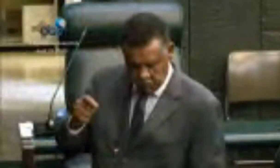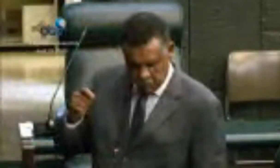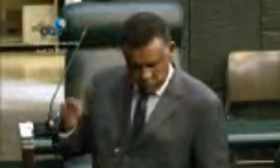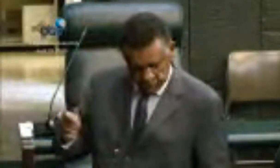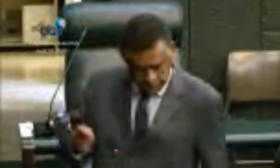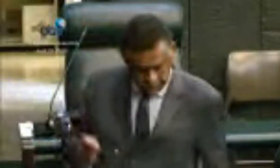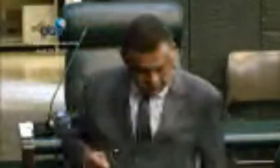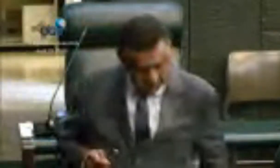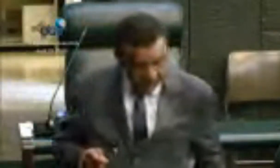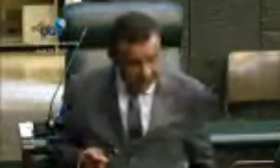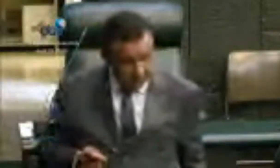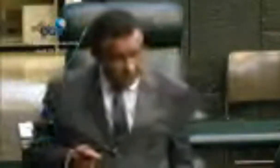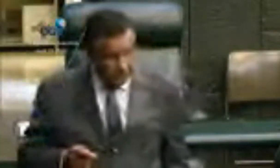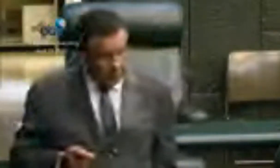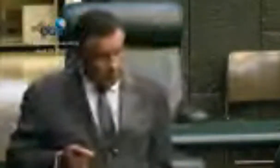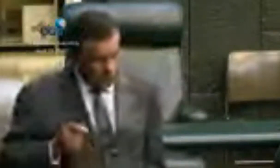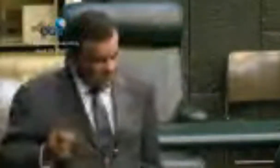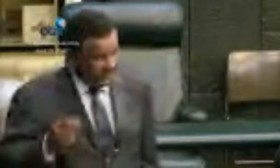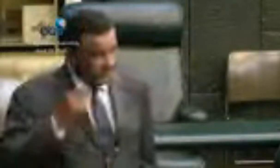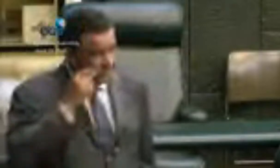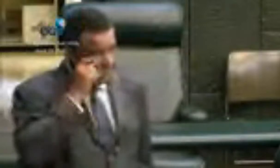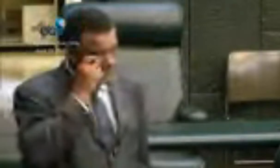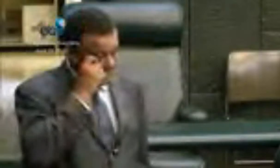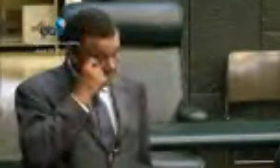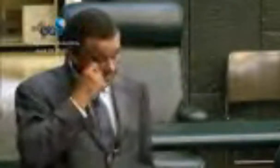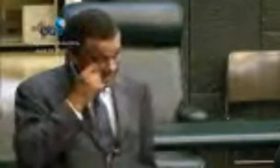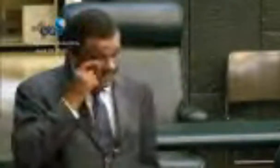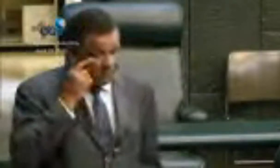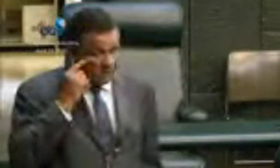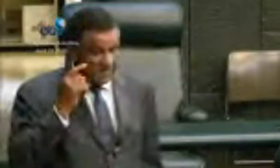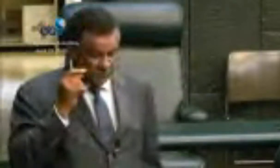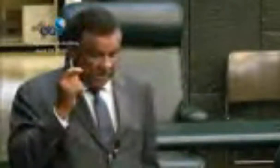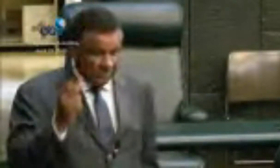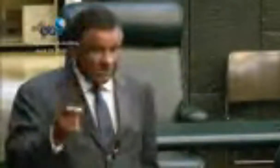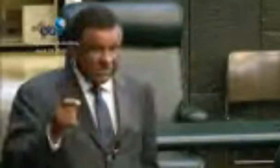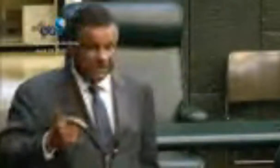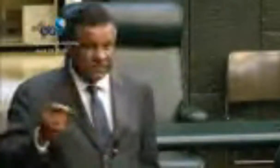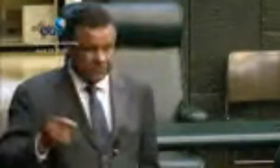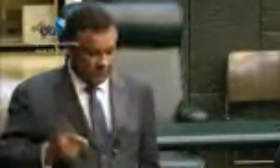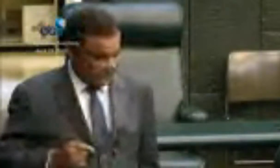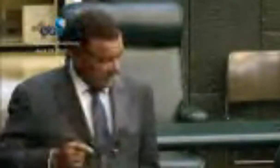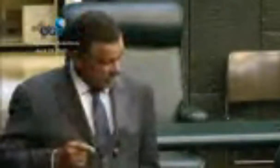albeit I believe will take some time.